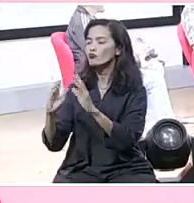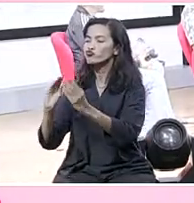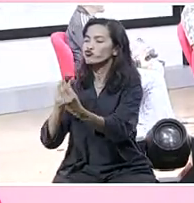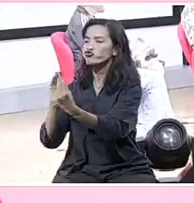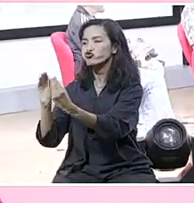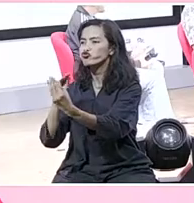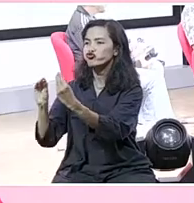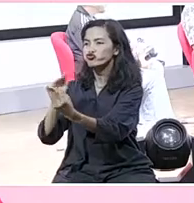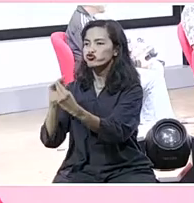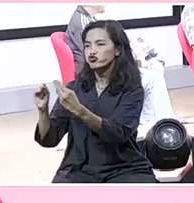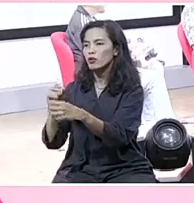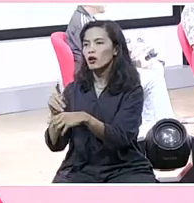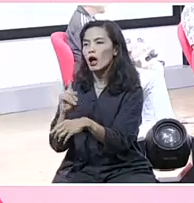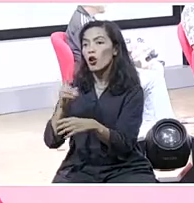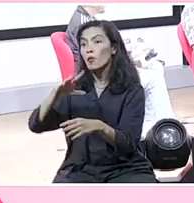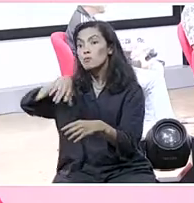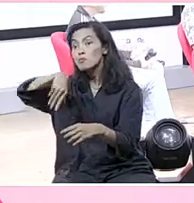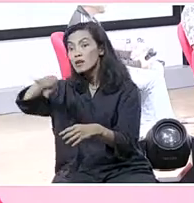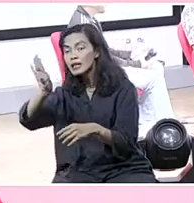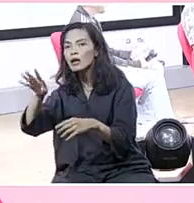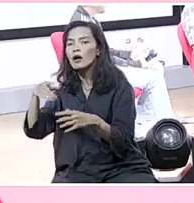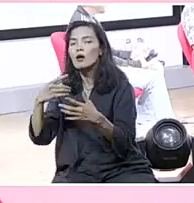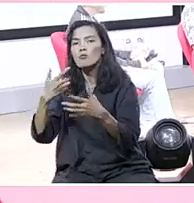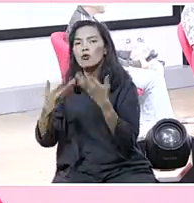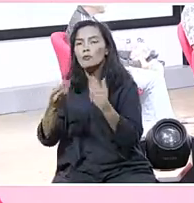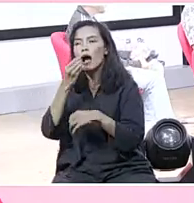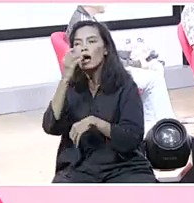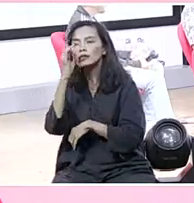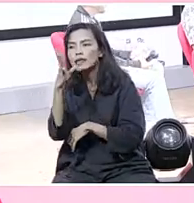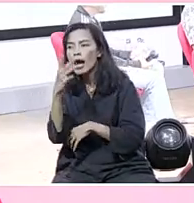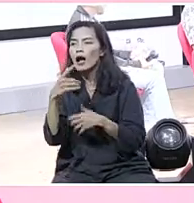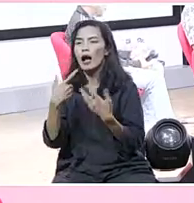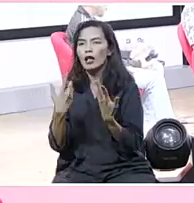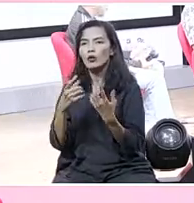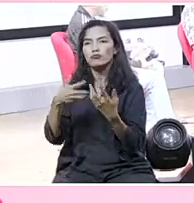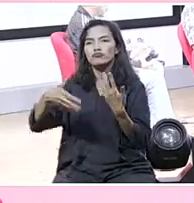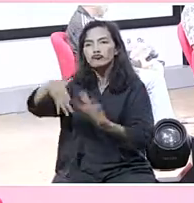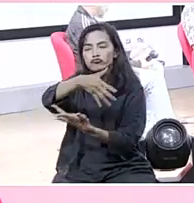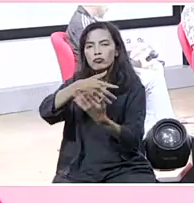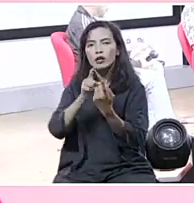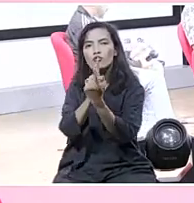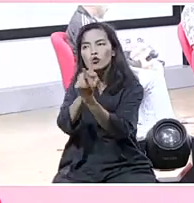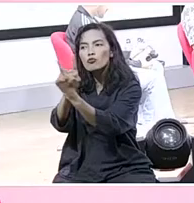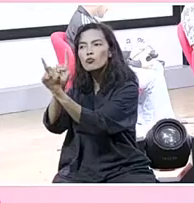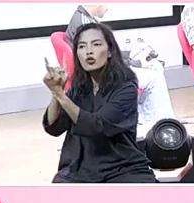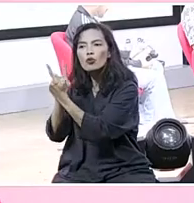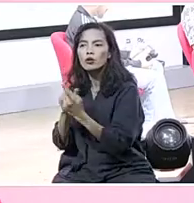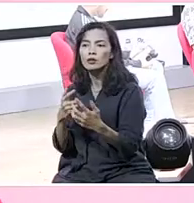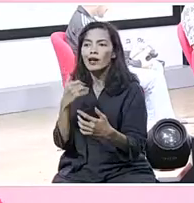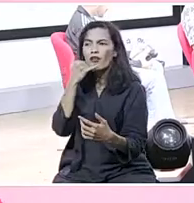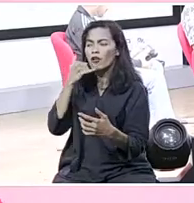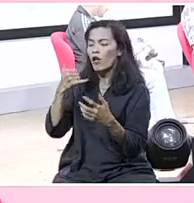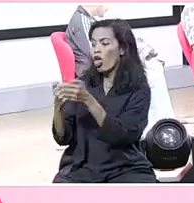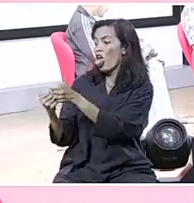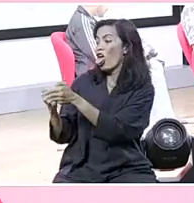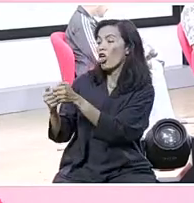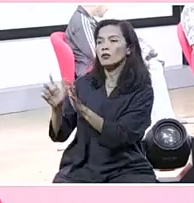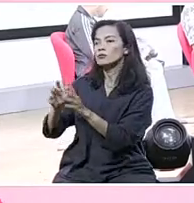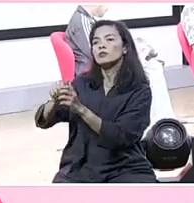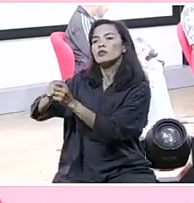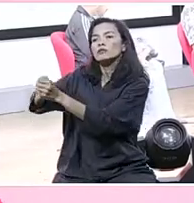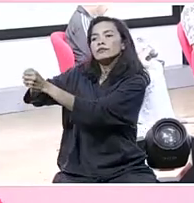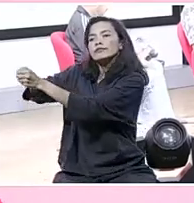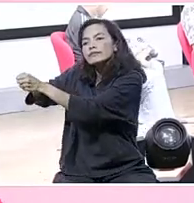tell people as well, like when you're out having lunch or you're interacting with people in person, sometimes put your phone down. You don't always have to have